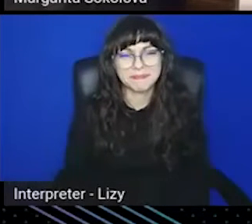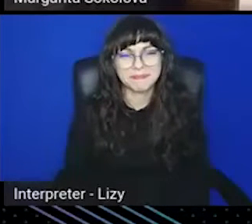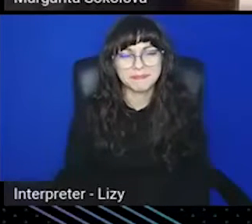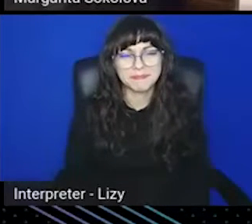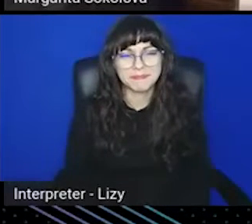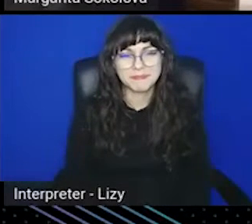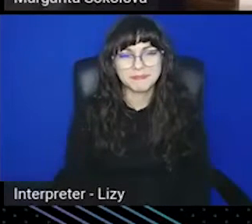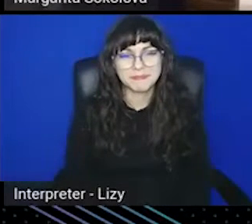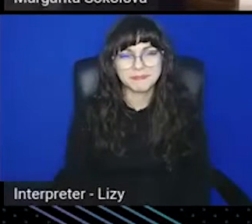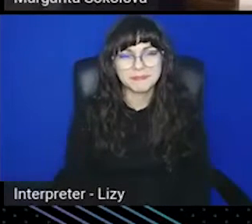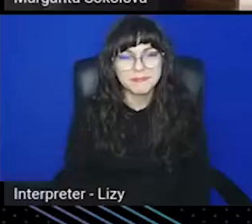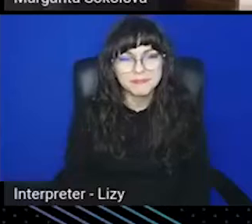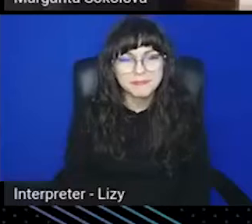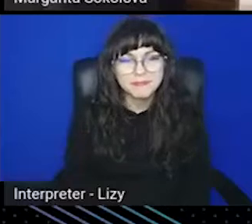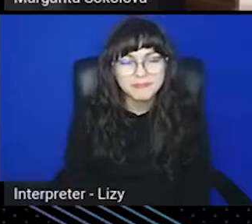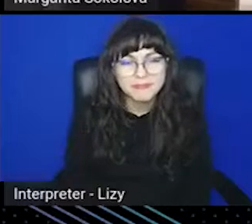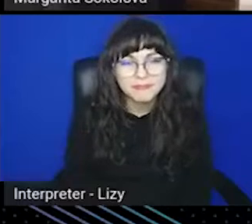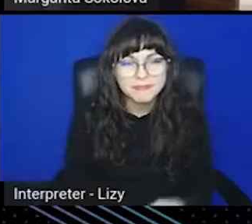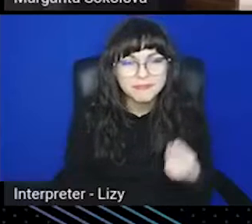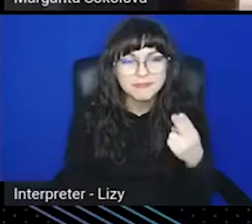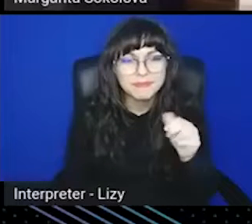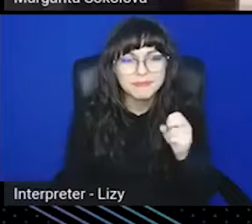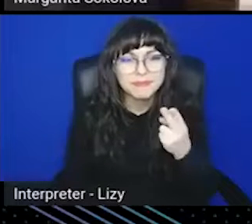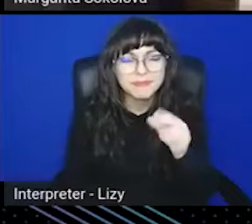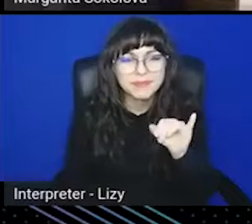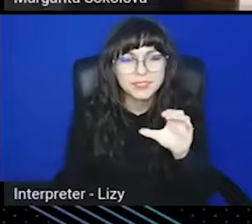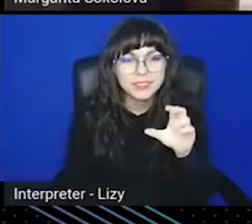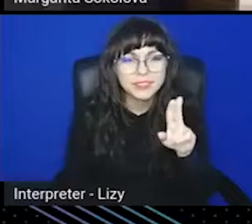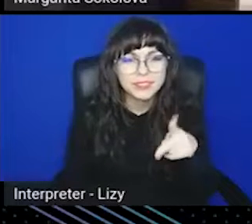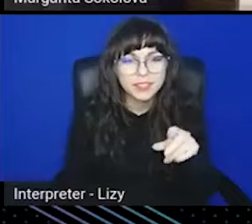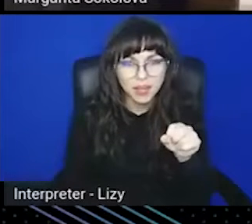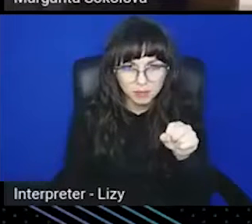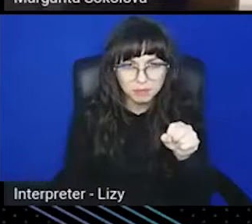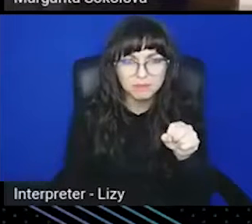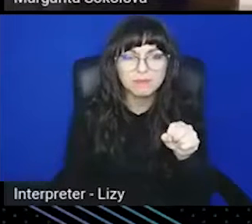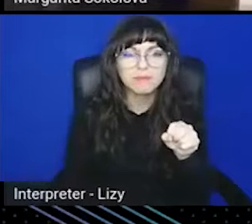First, we'll just render HashiCorps on the page.